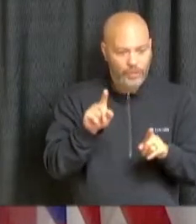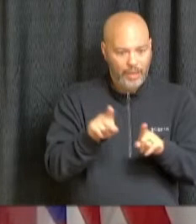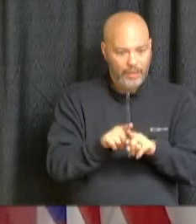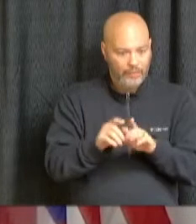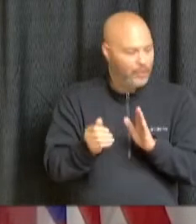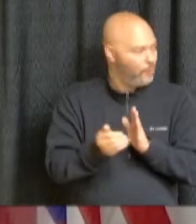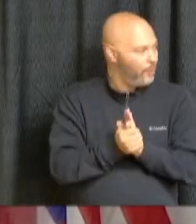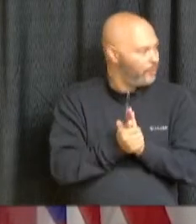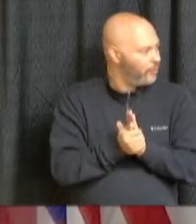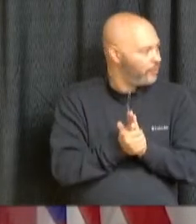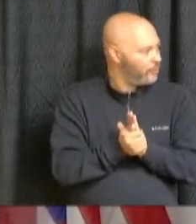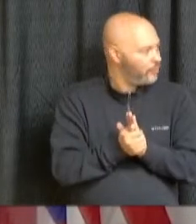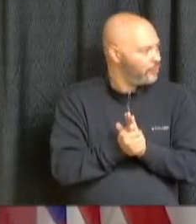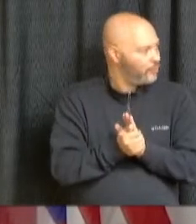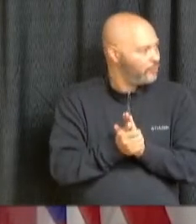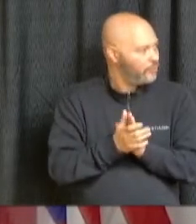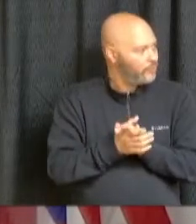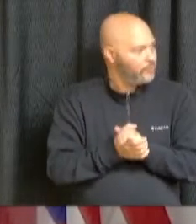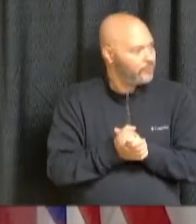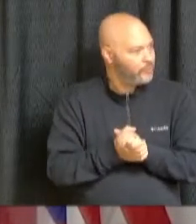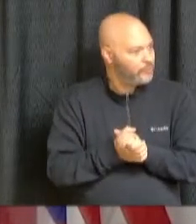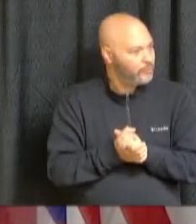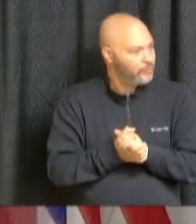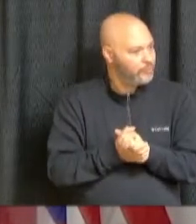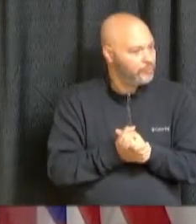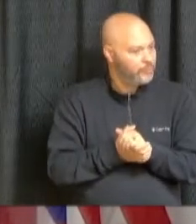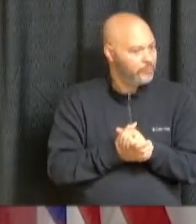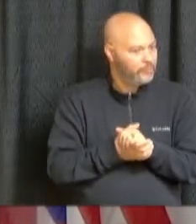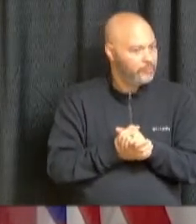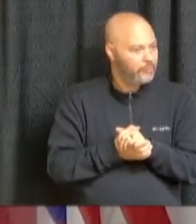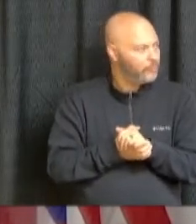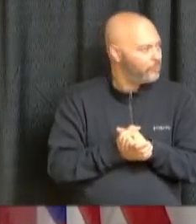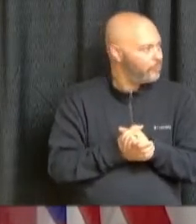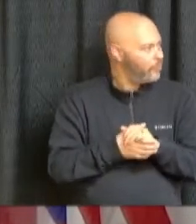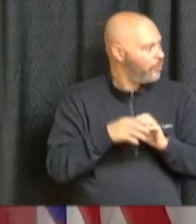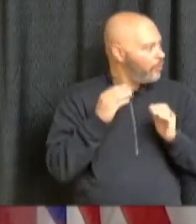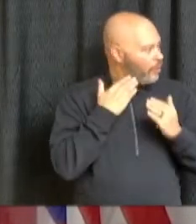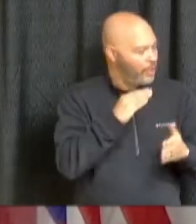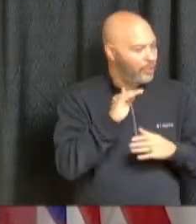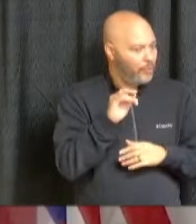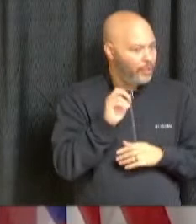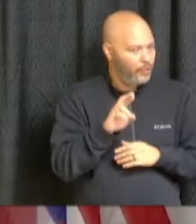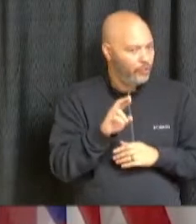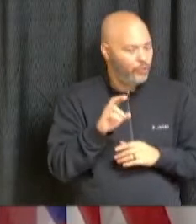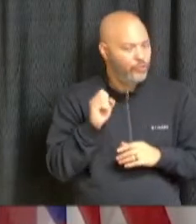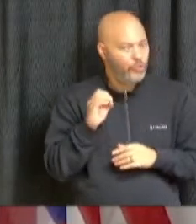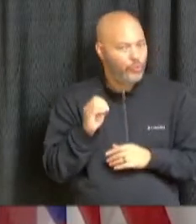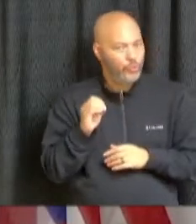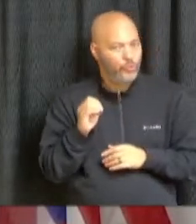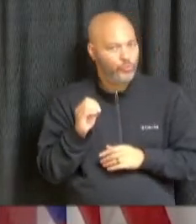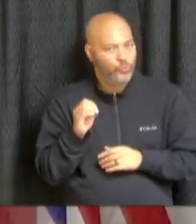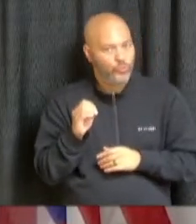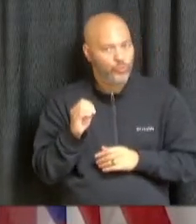as amended. Councilperson Zacharias, you're recognized. Thank you, Mayor. So